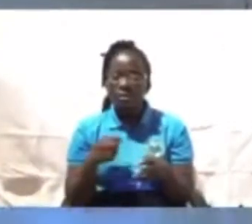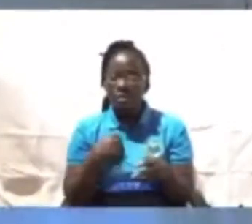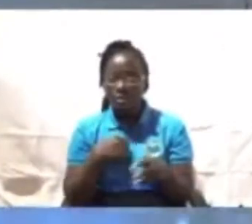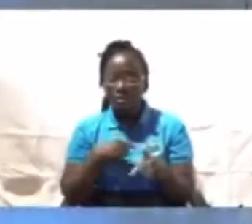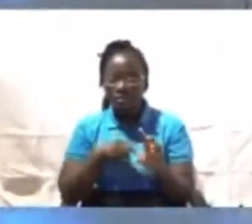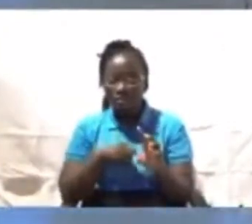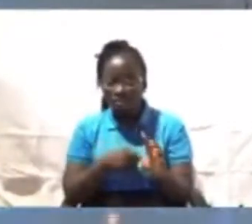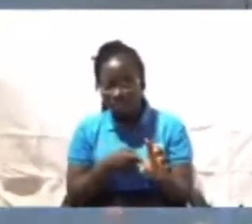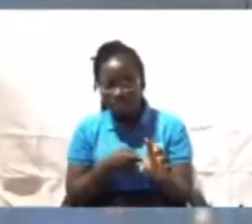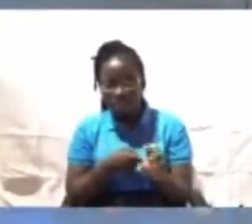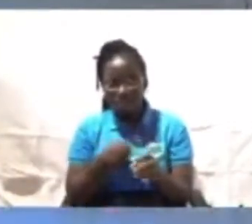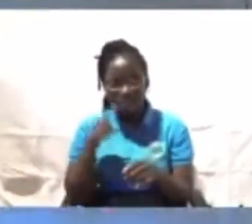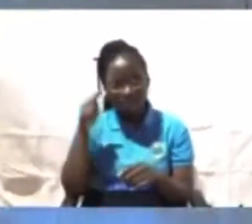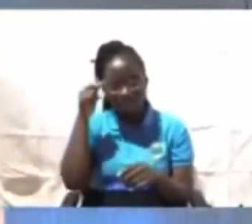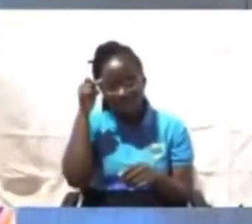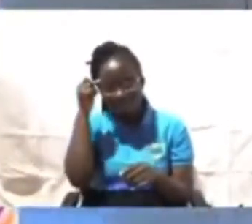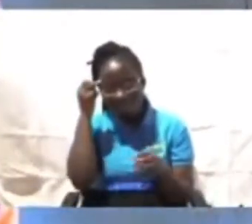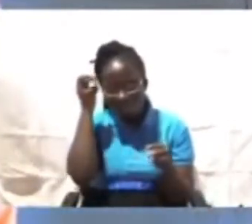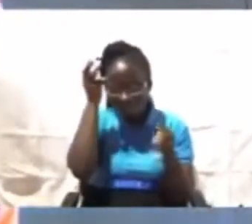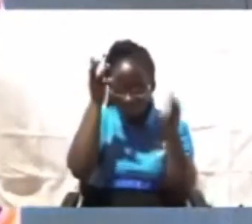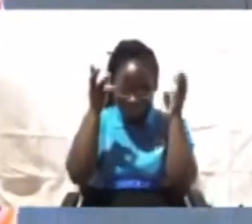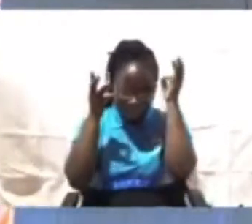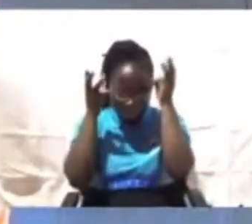mean drowning free chronomo.